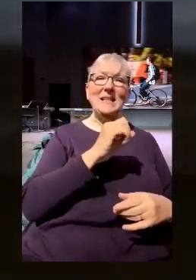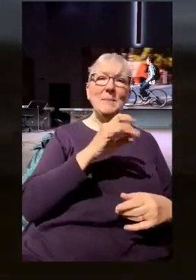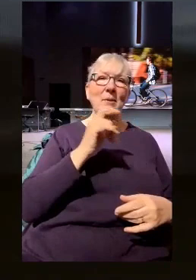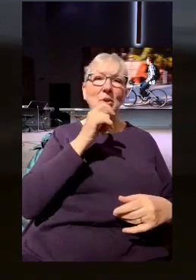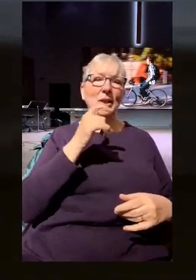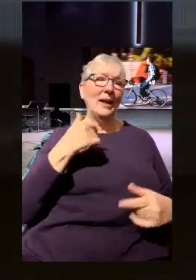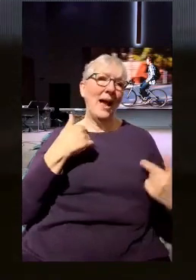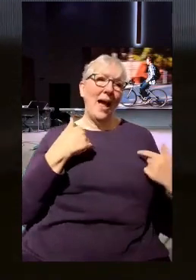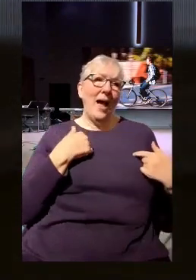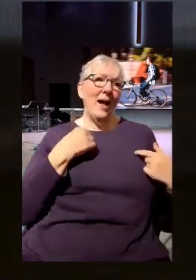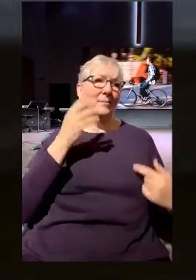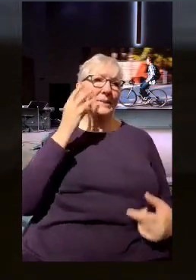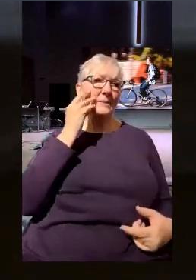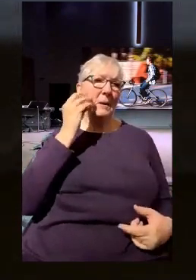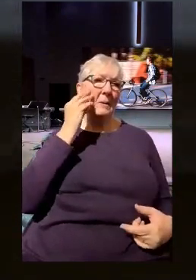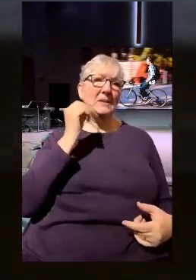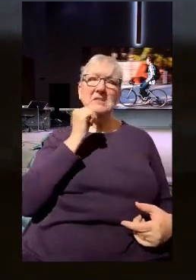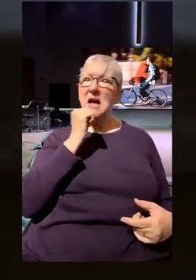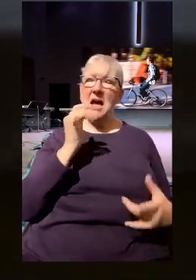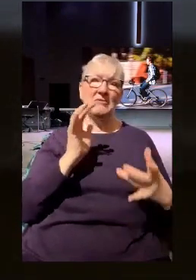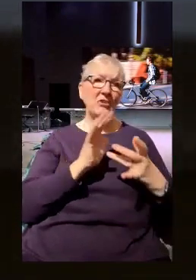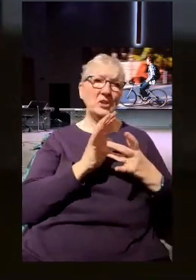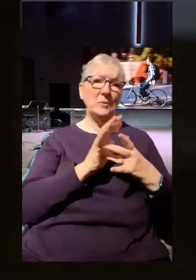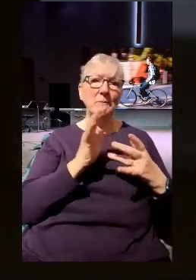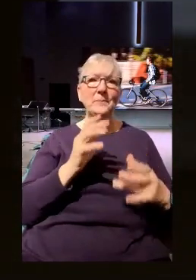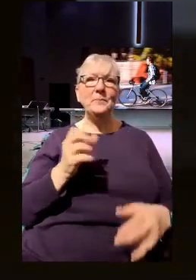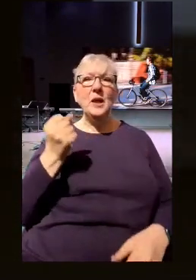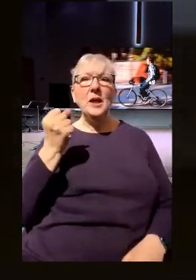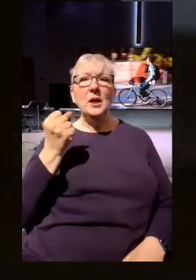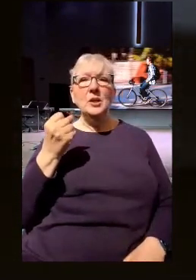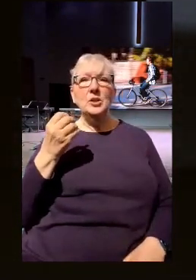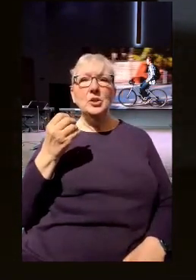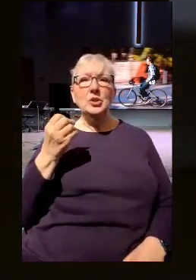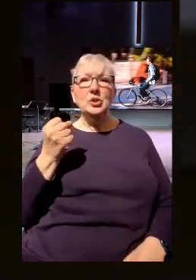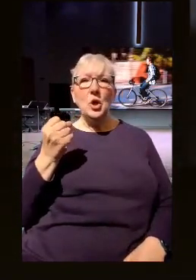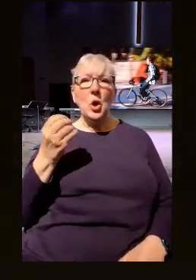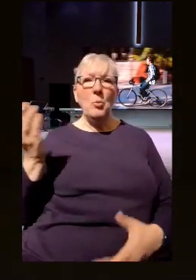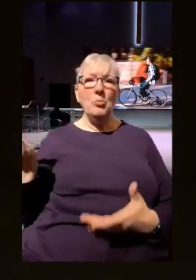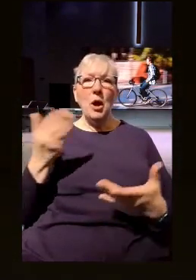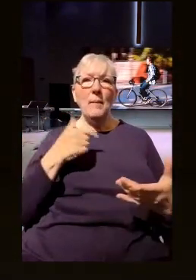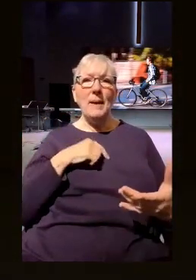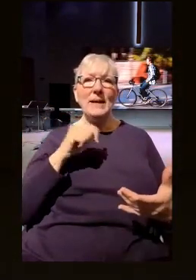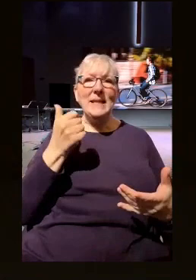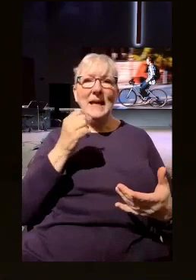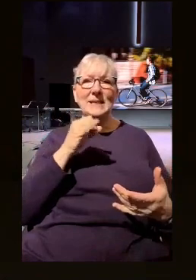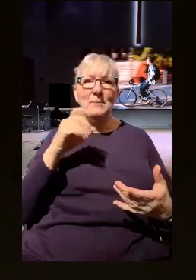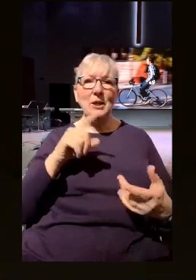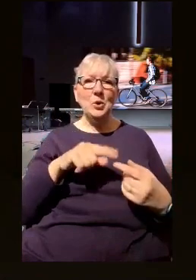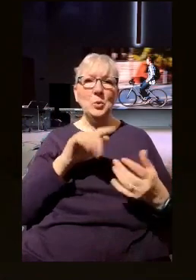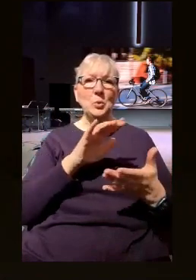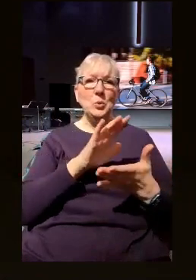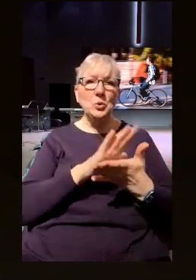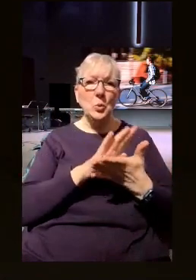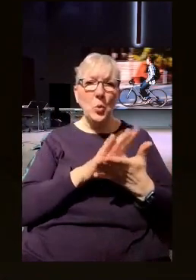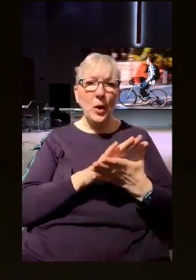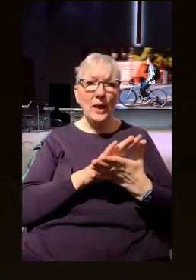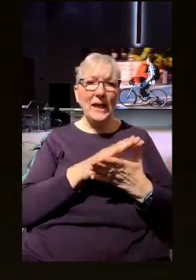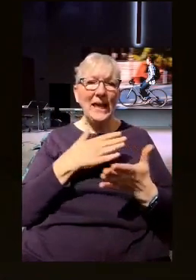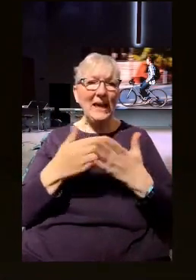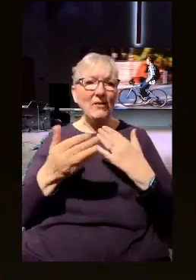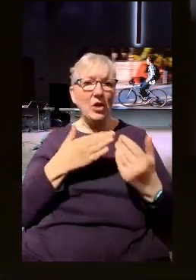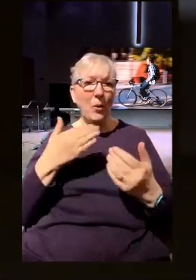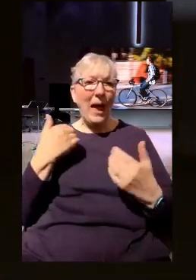freshman. So I took my 10-speed to school against better